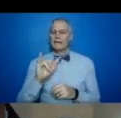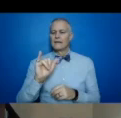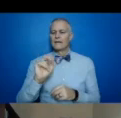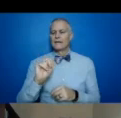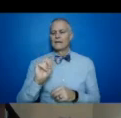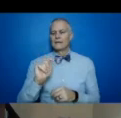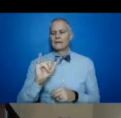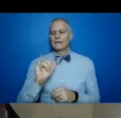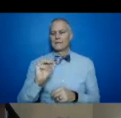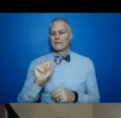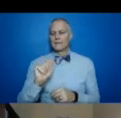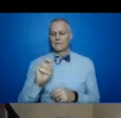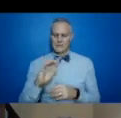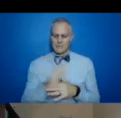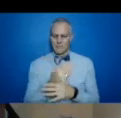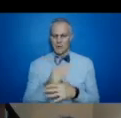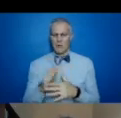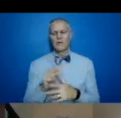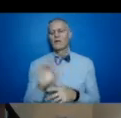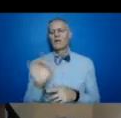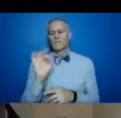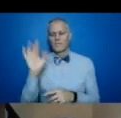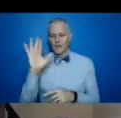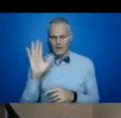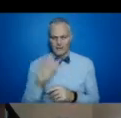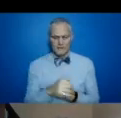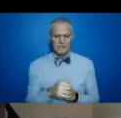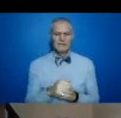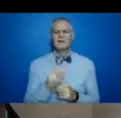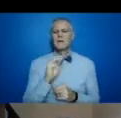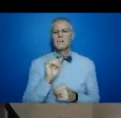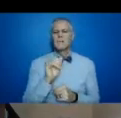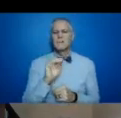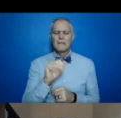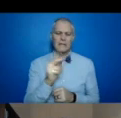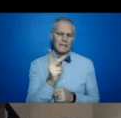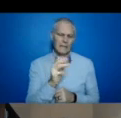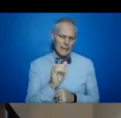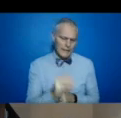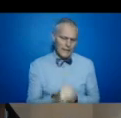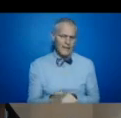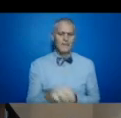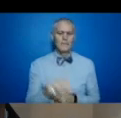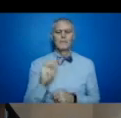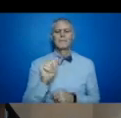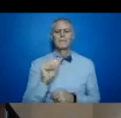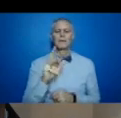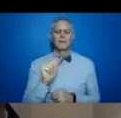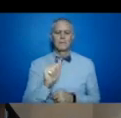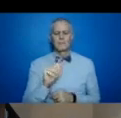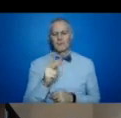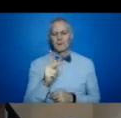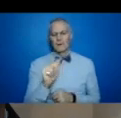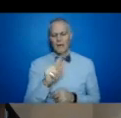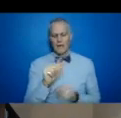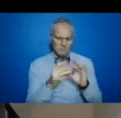which Mimi Kim, Miriam Kaba, some of these other folks have talked about how communities get to organize